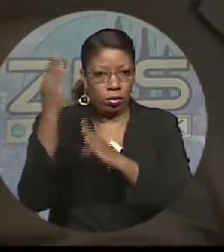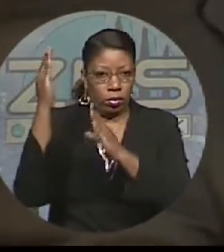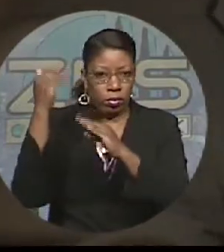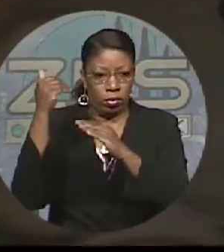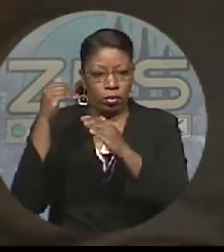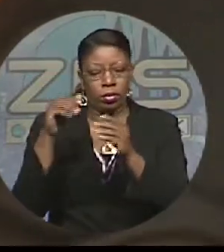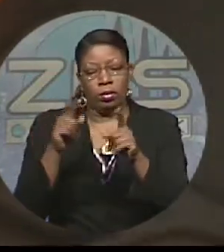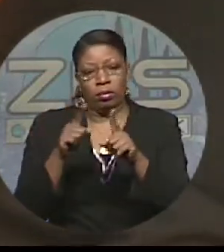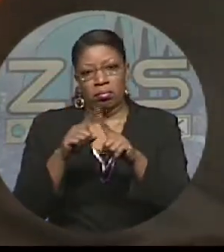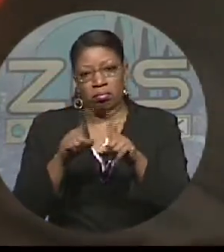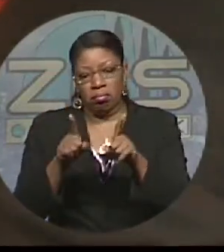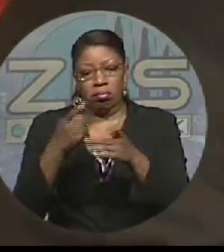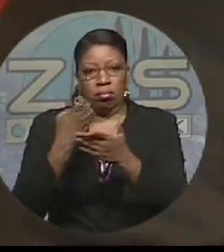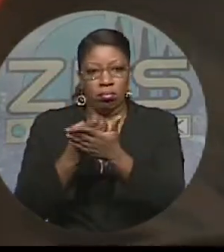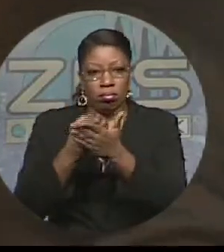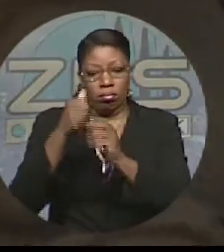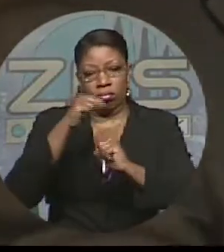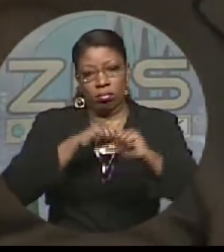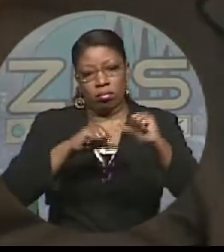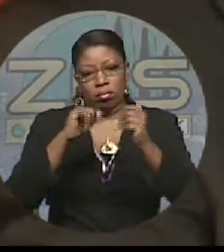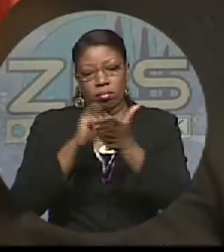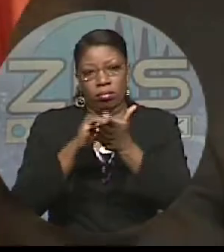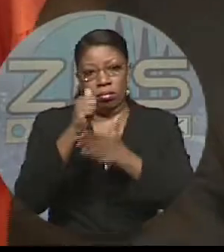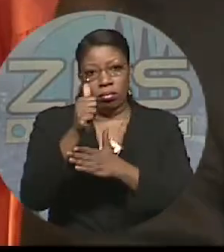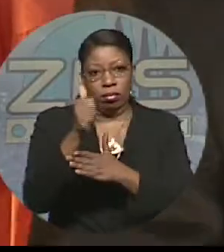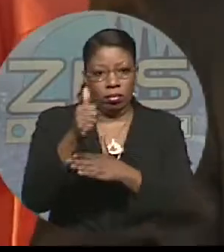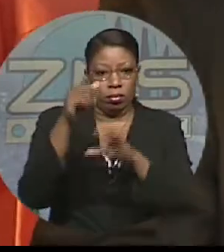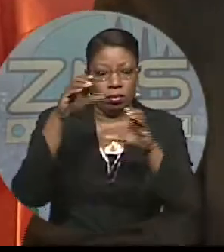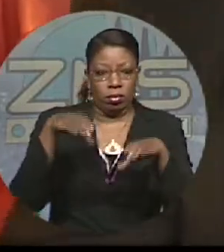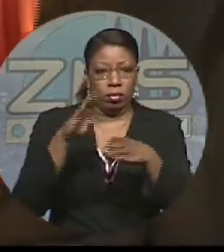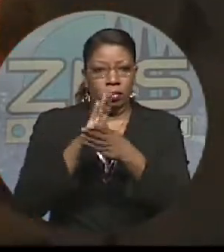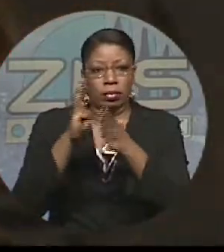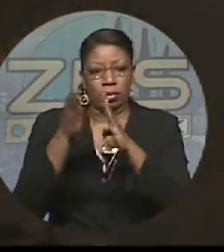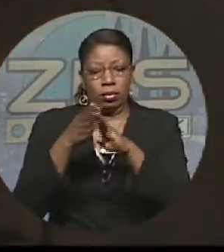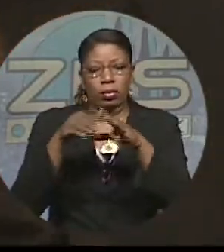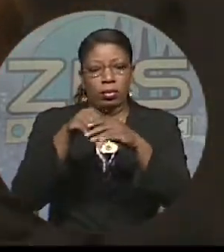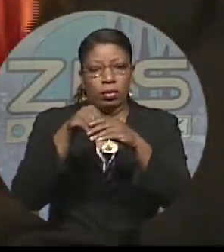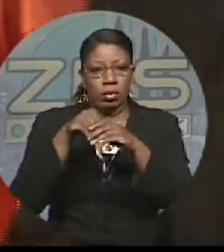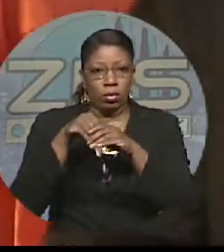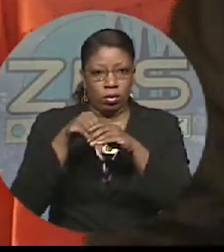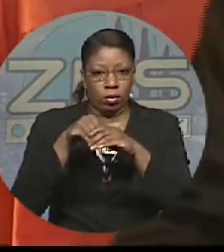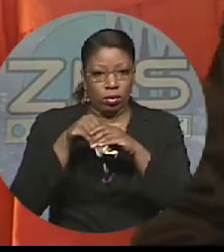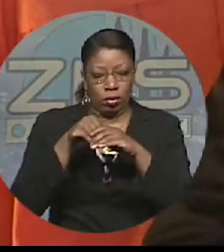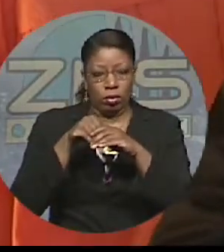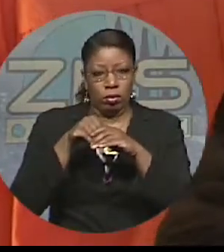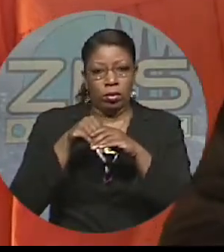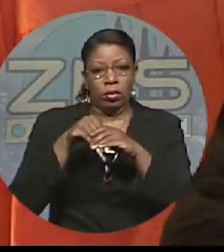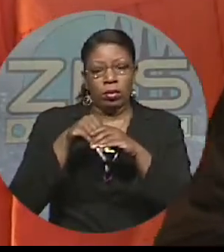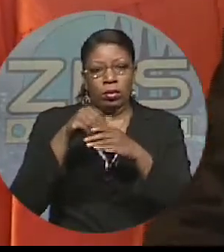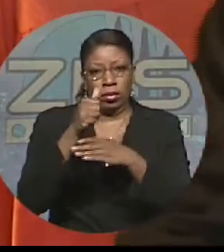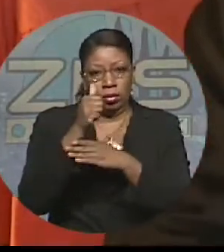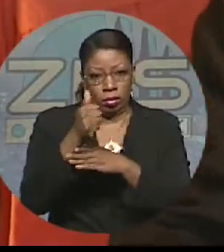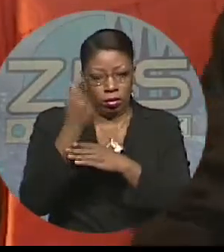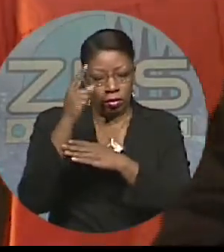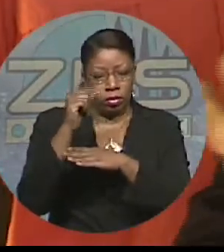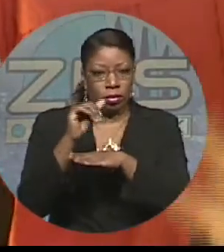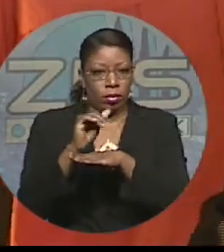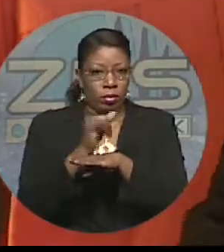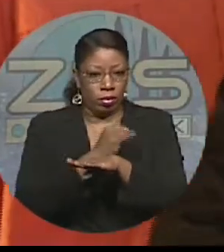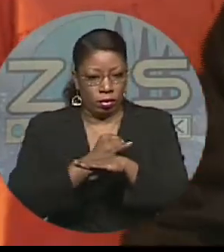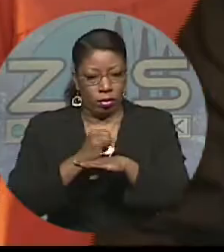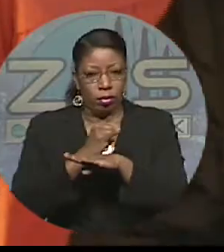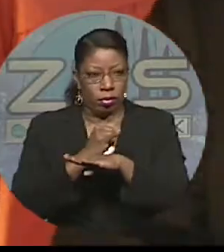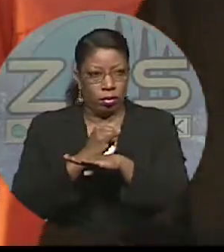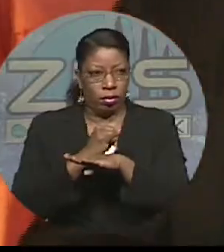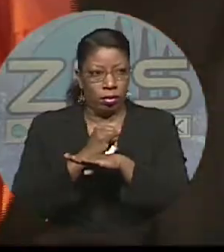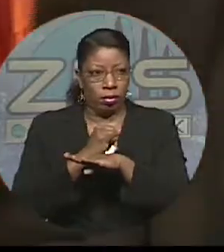but economic activity that they themselves can become the owners, the entrepreneurs on the island, as the